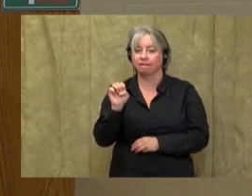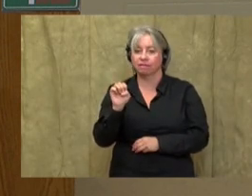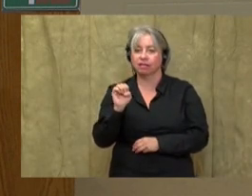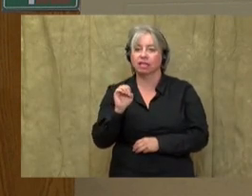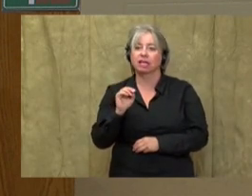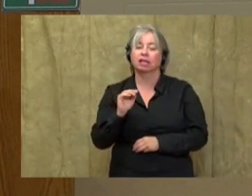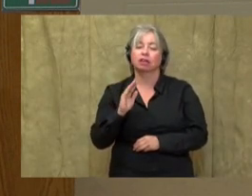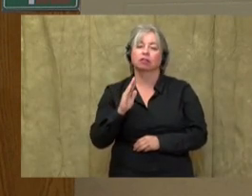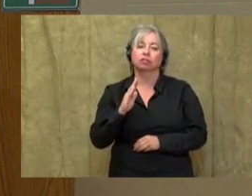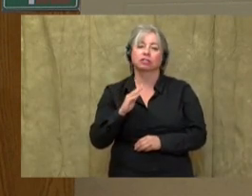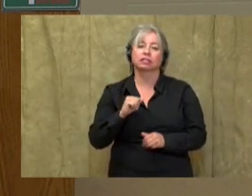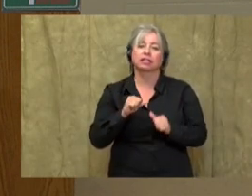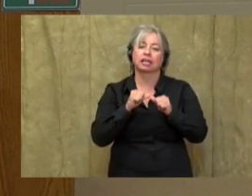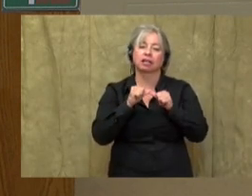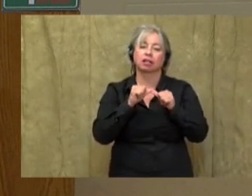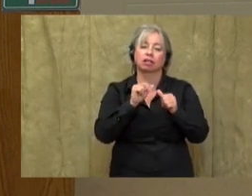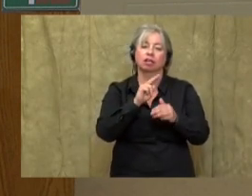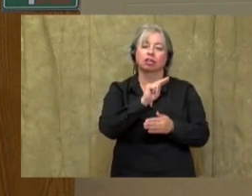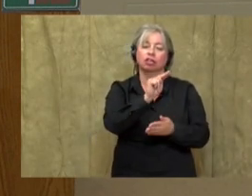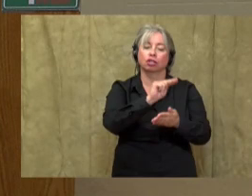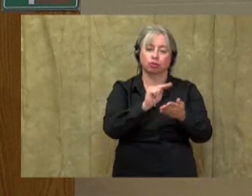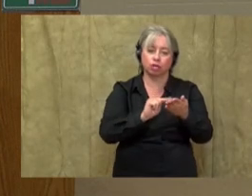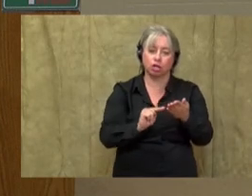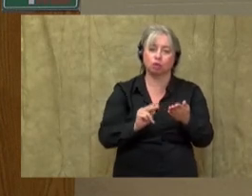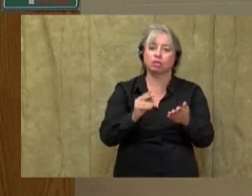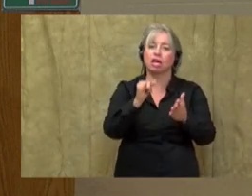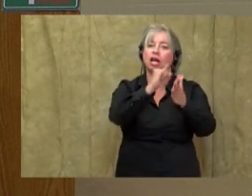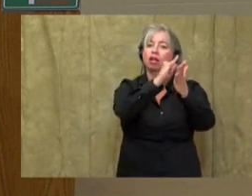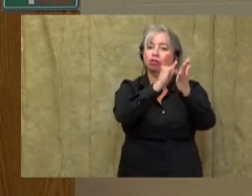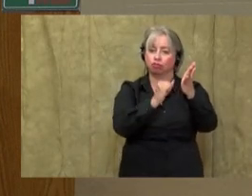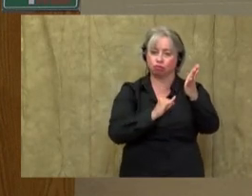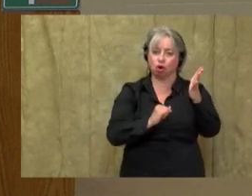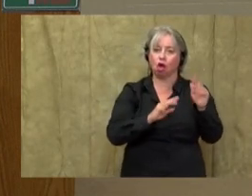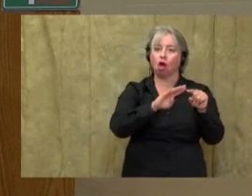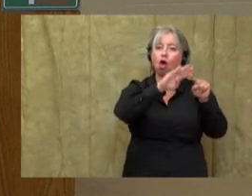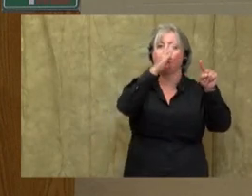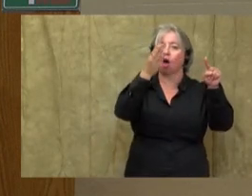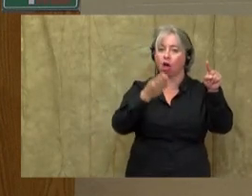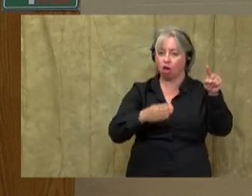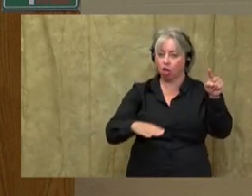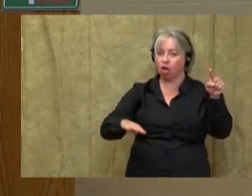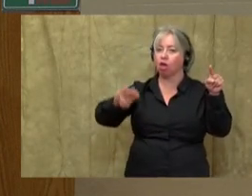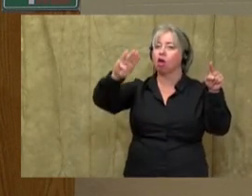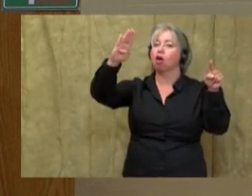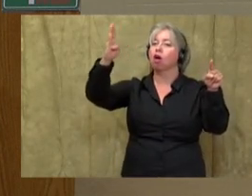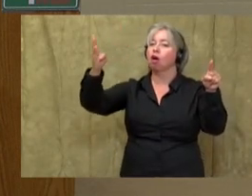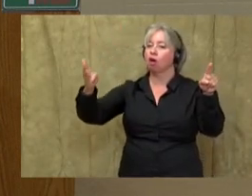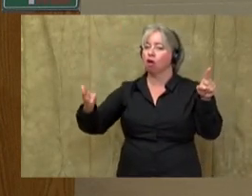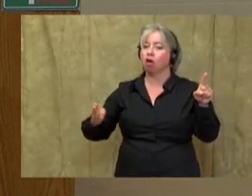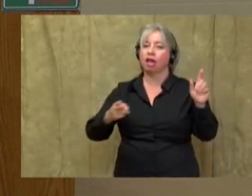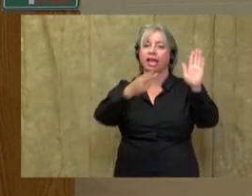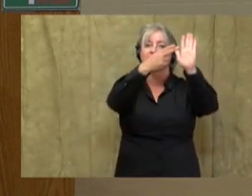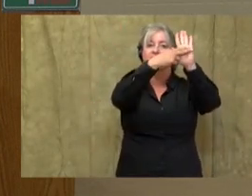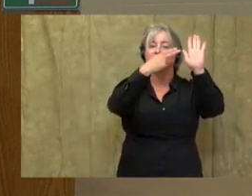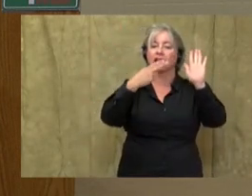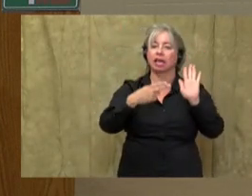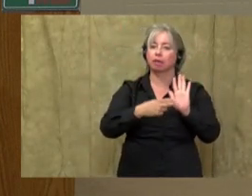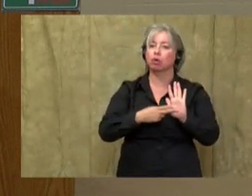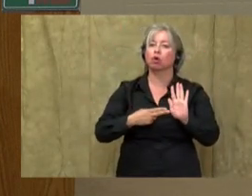notes, I want you to draw an up and down line and just label these with me. I'm going to go to my smart board